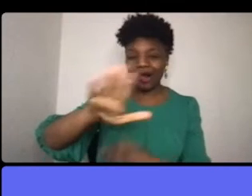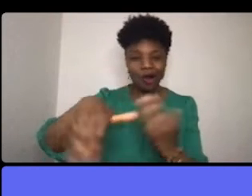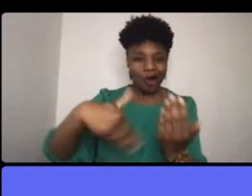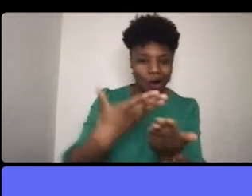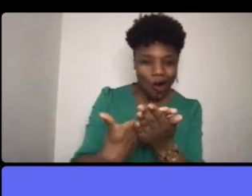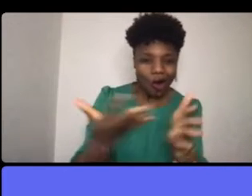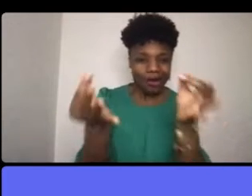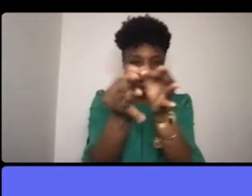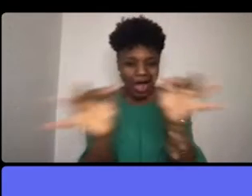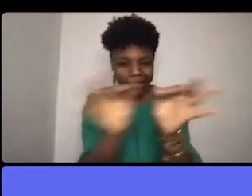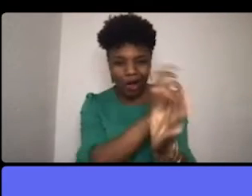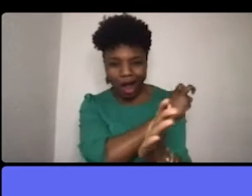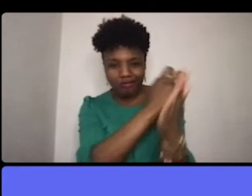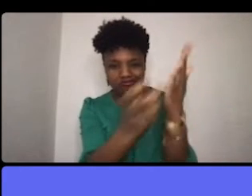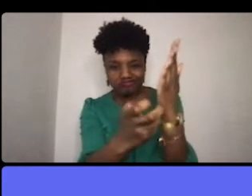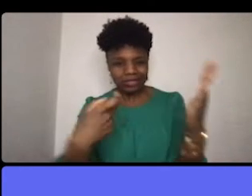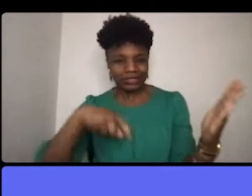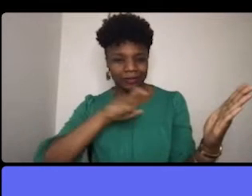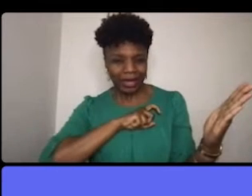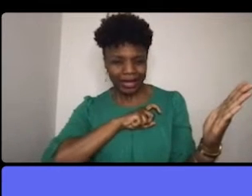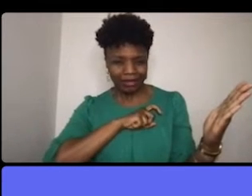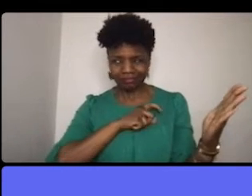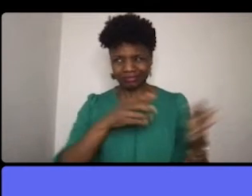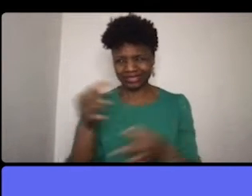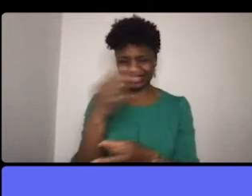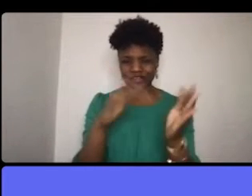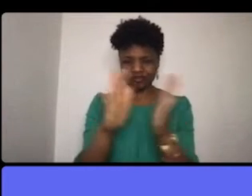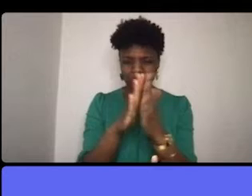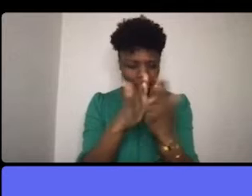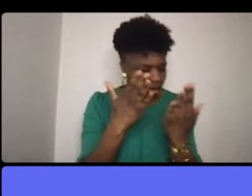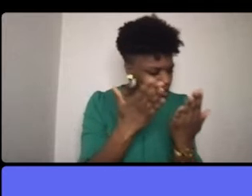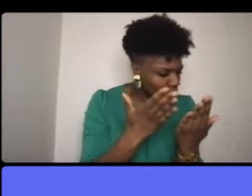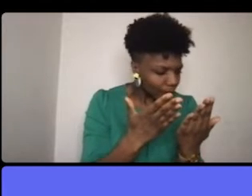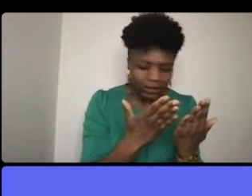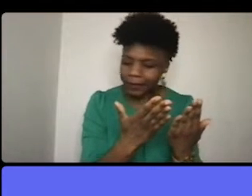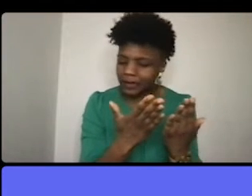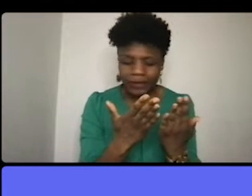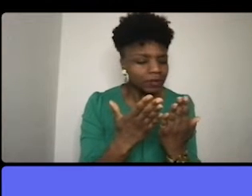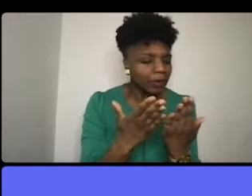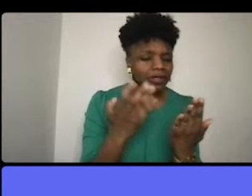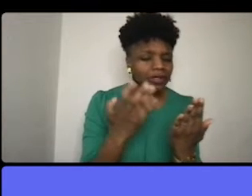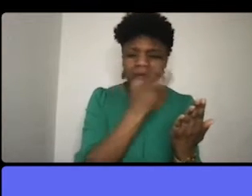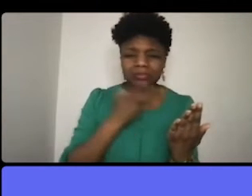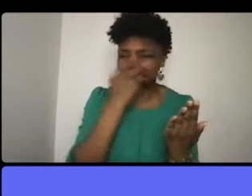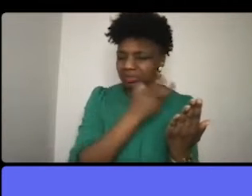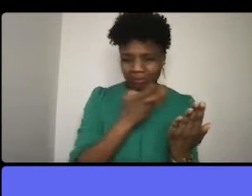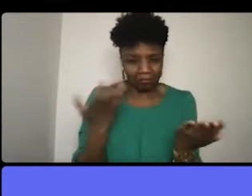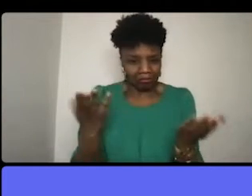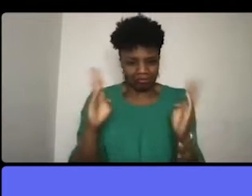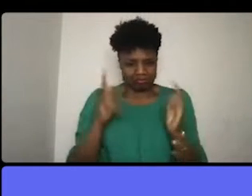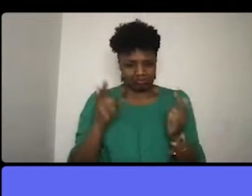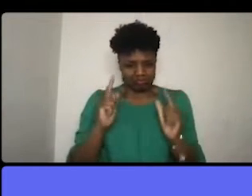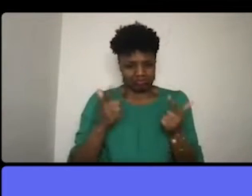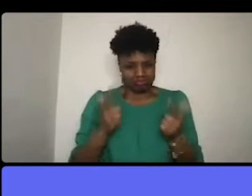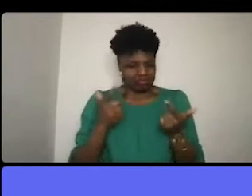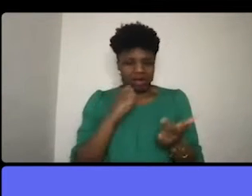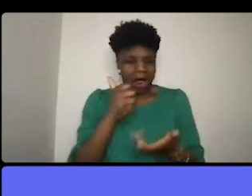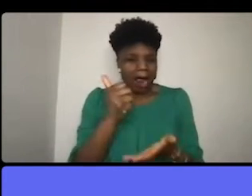book. Then also that helps you with understanding regional regional